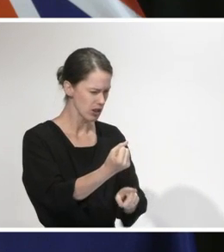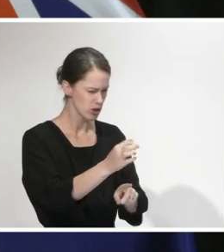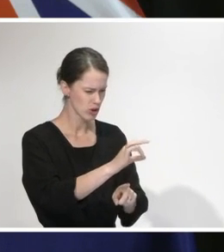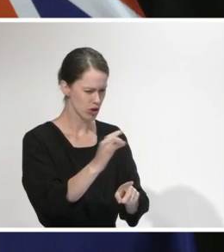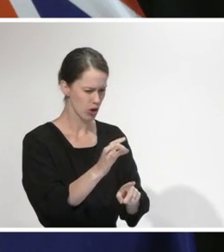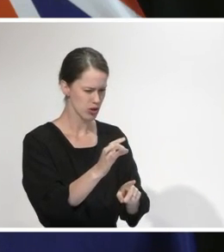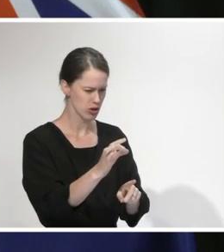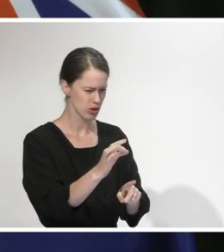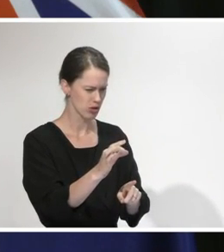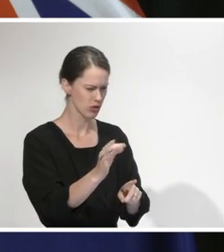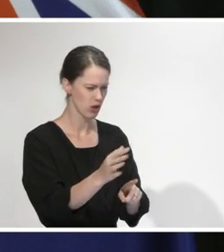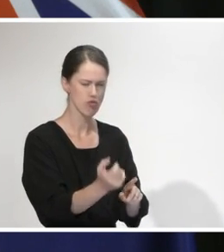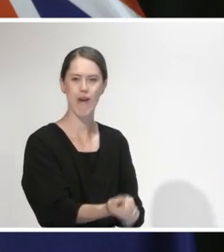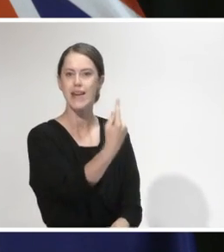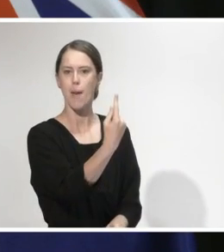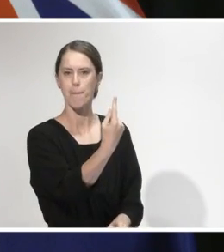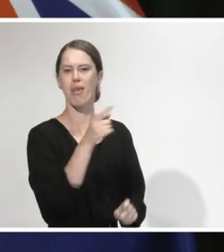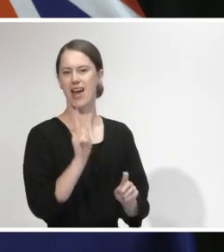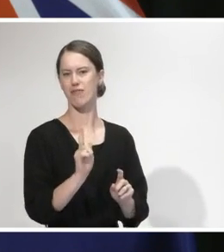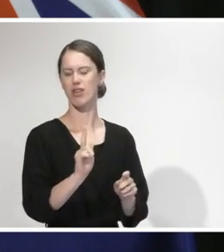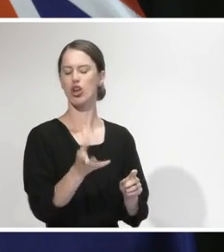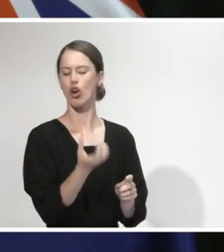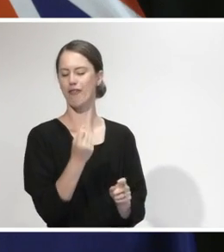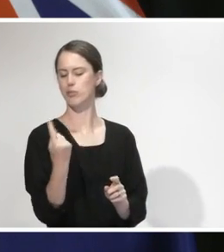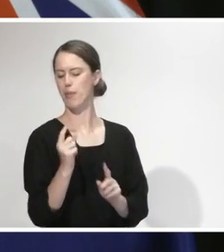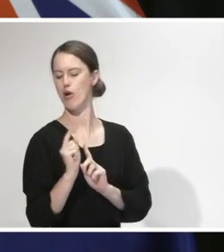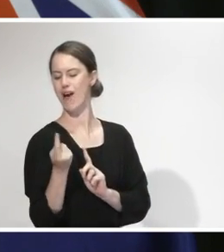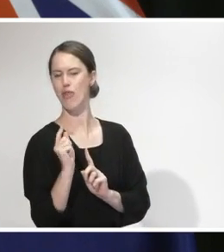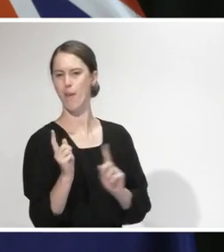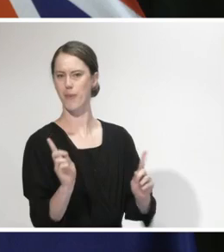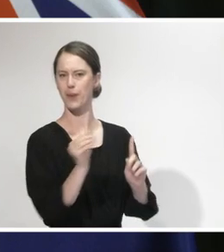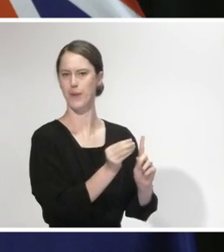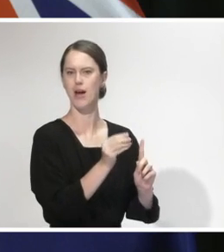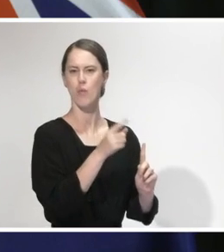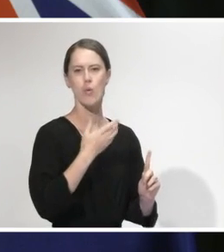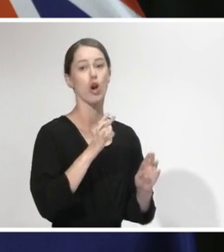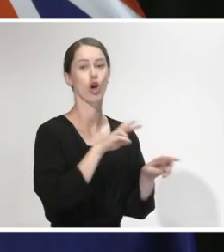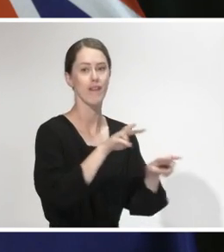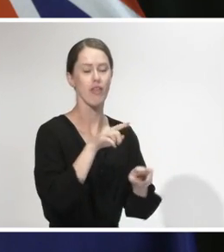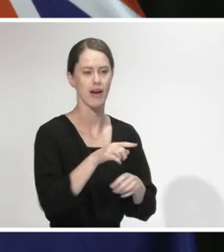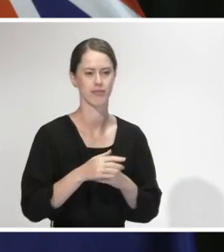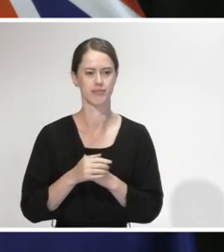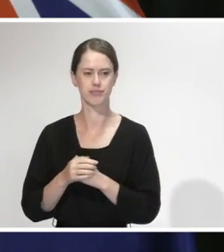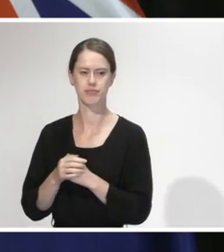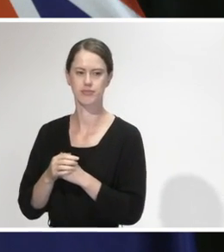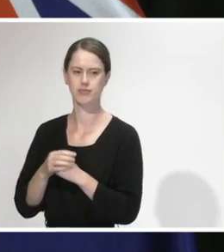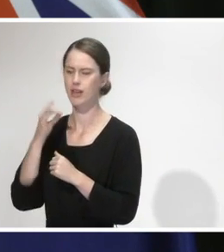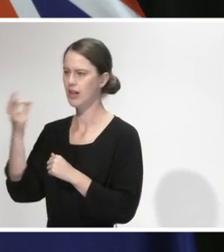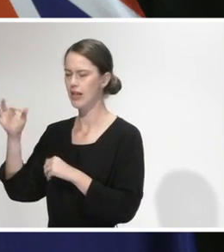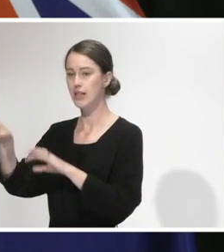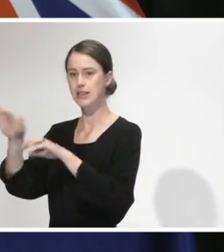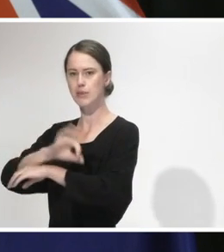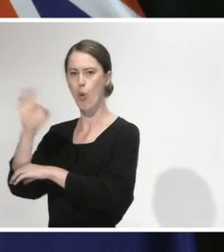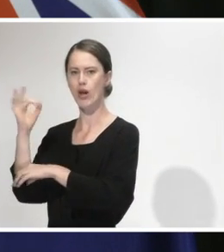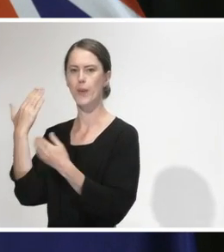seem to be popping up out of nowhere rather than being linked to existing cases. That's what we're really looking for. This morning at the Select Committee you spoke